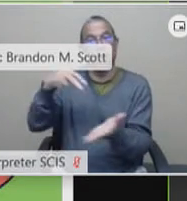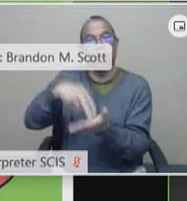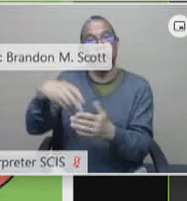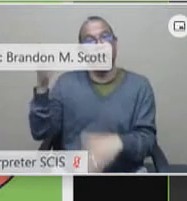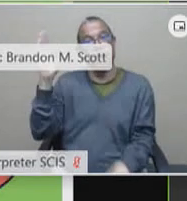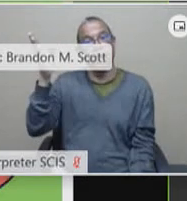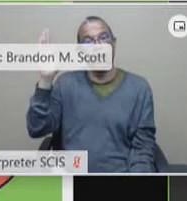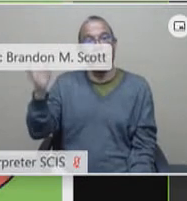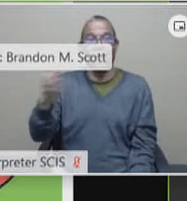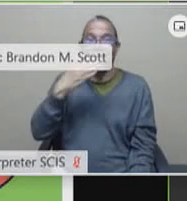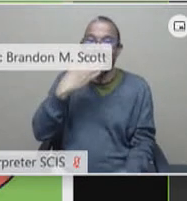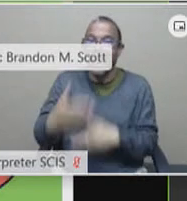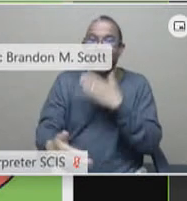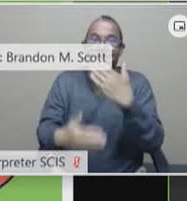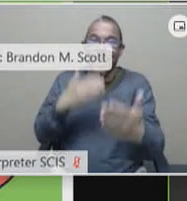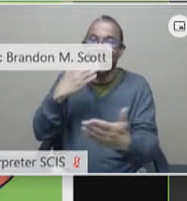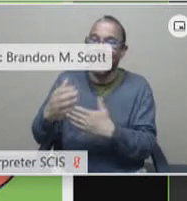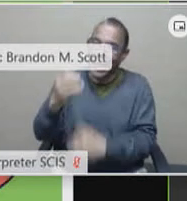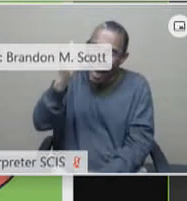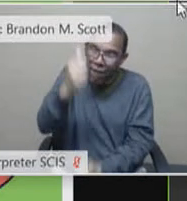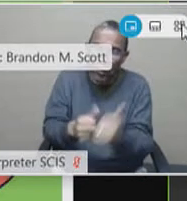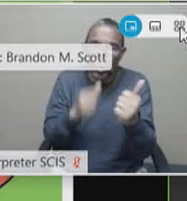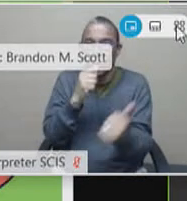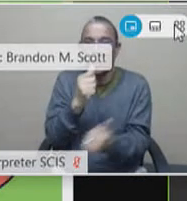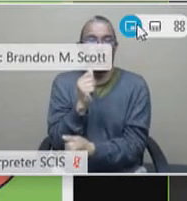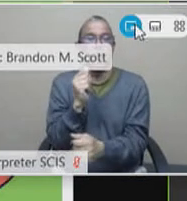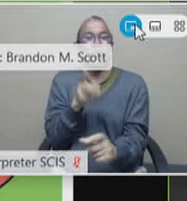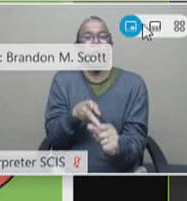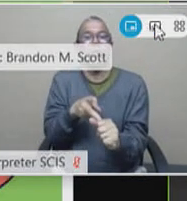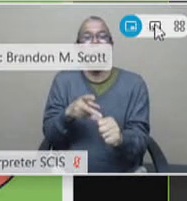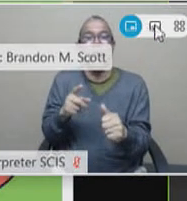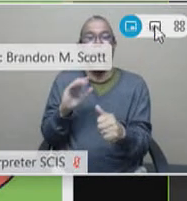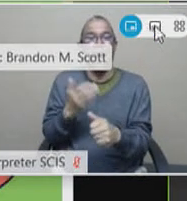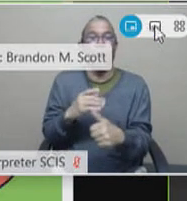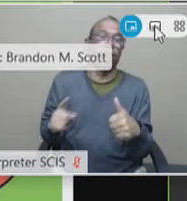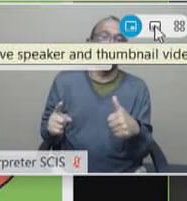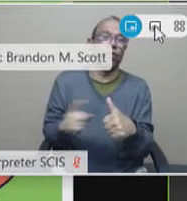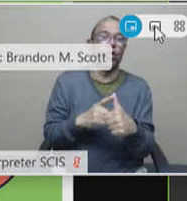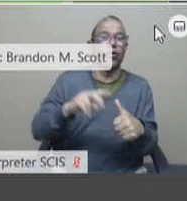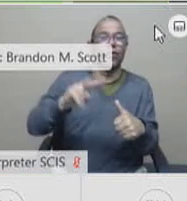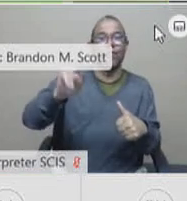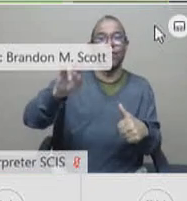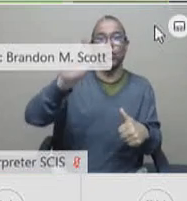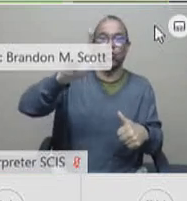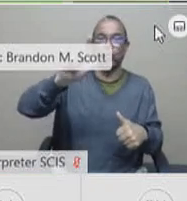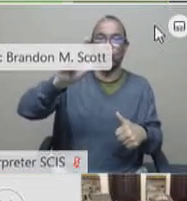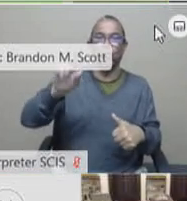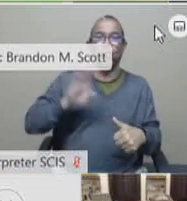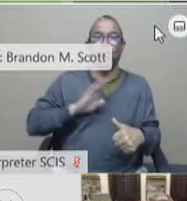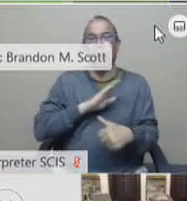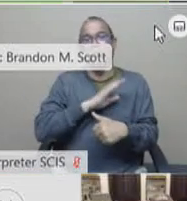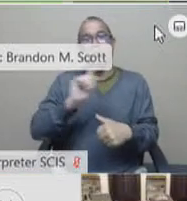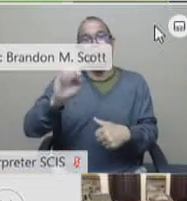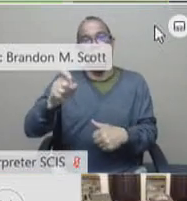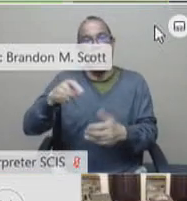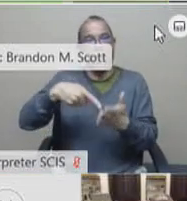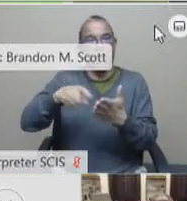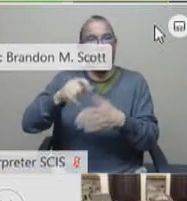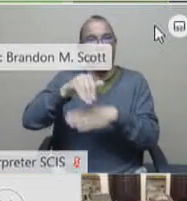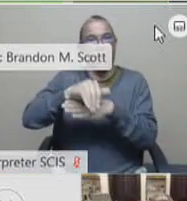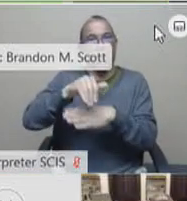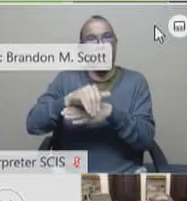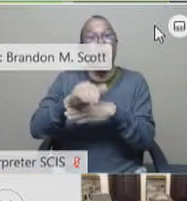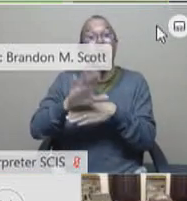for participating in the first virtual Board of Estimates Taxpayers Night. Your comments have been heard and duly